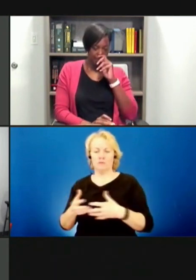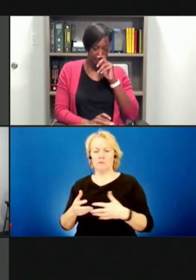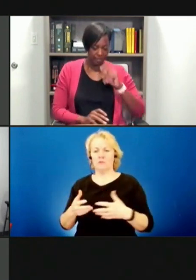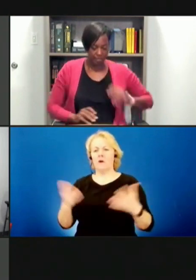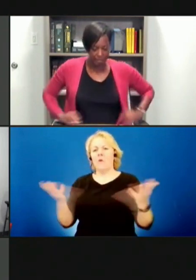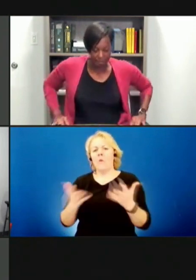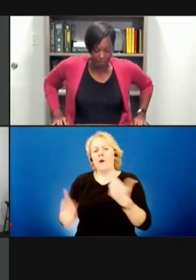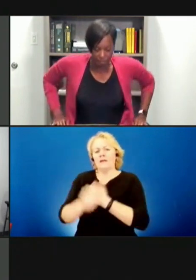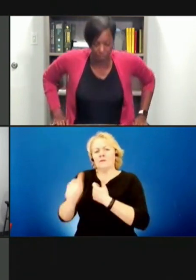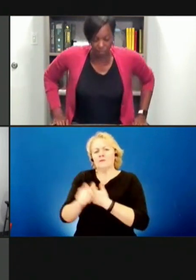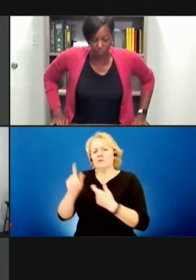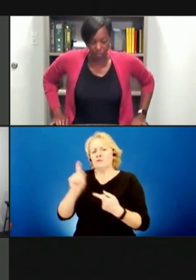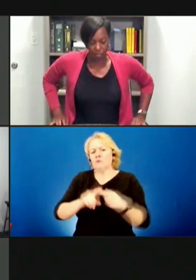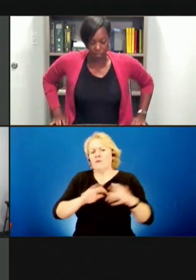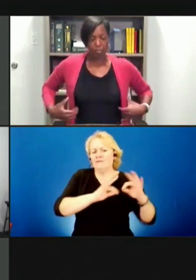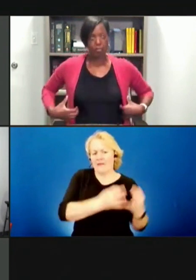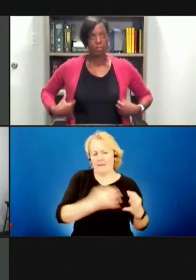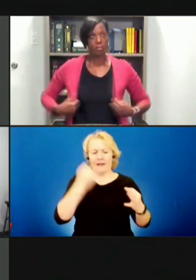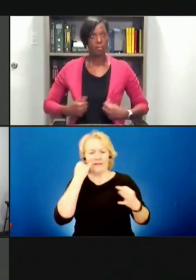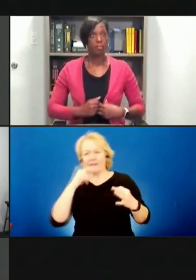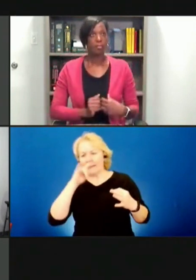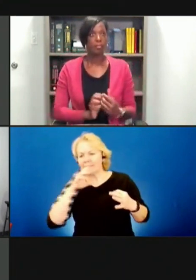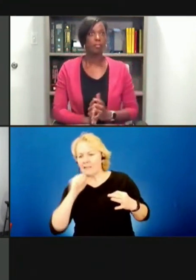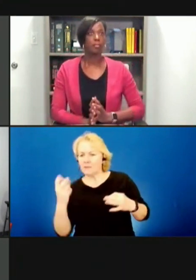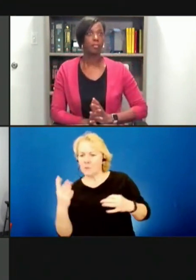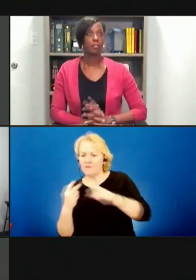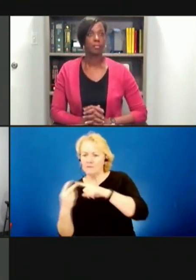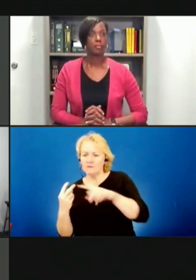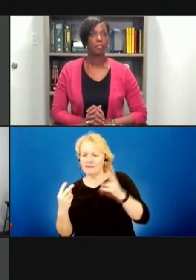families from unvaccinated 12 to 17-year-olds?